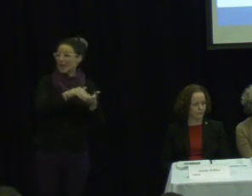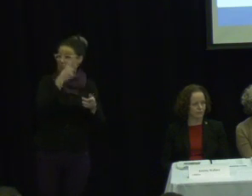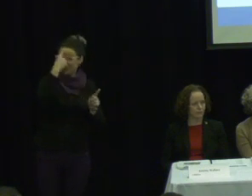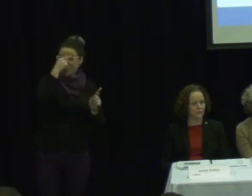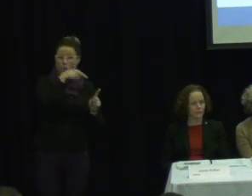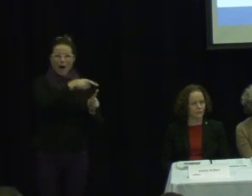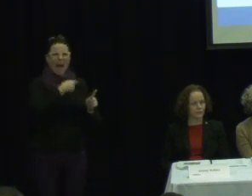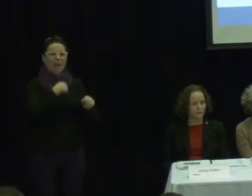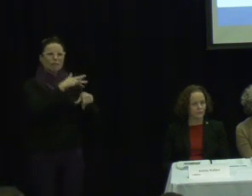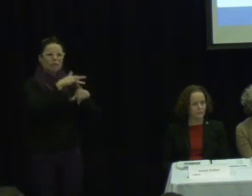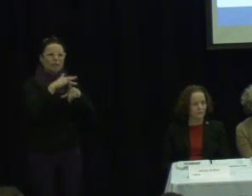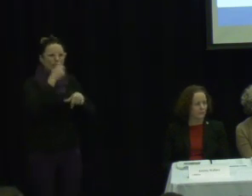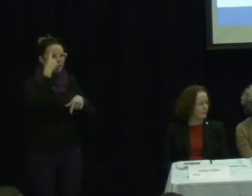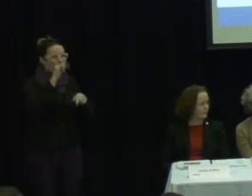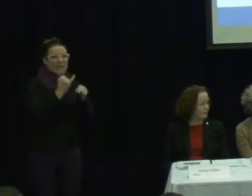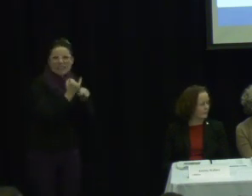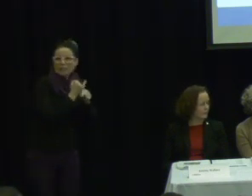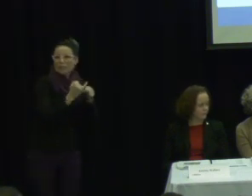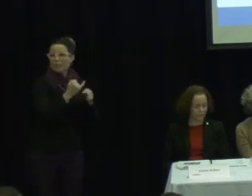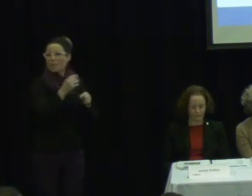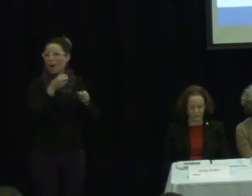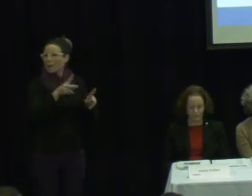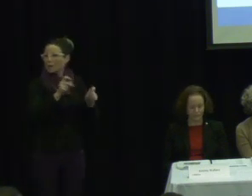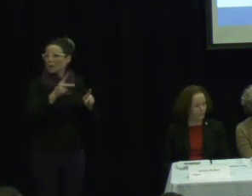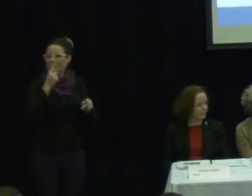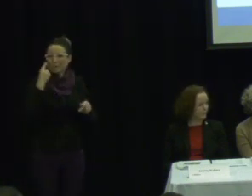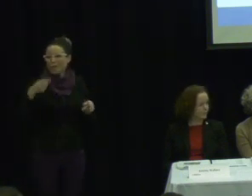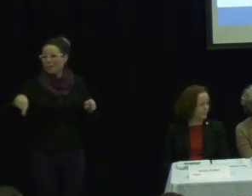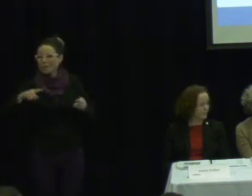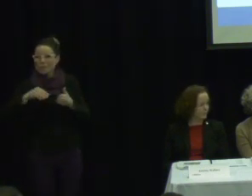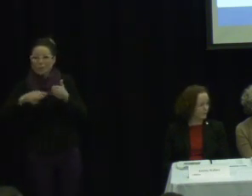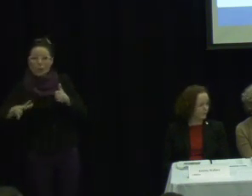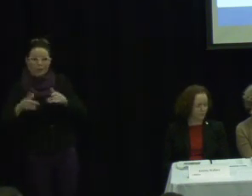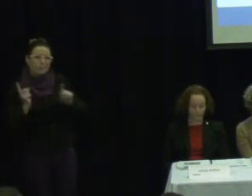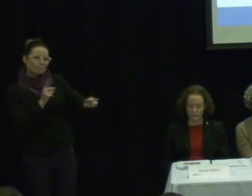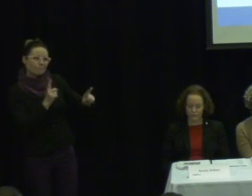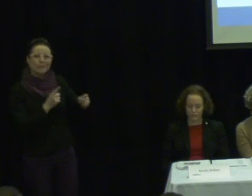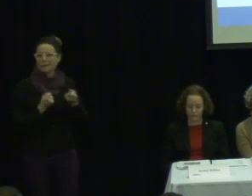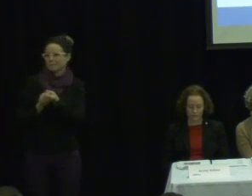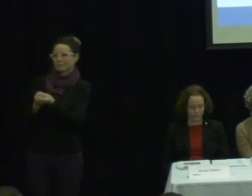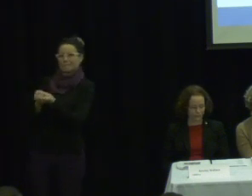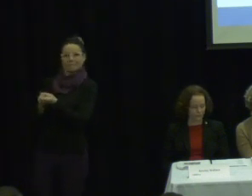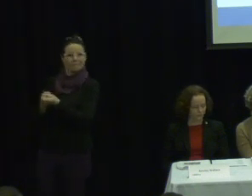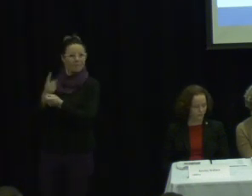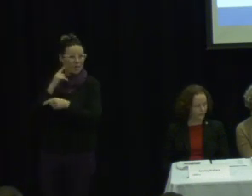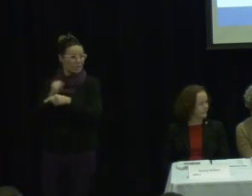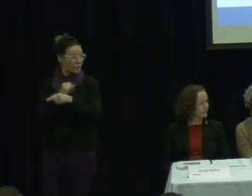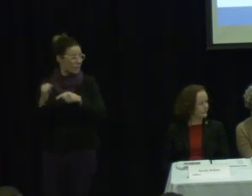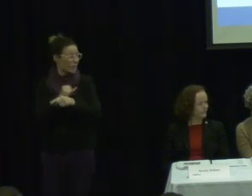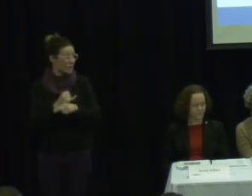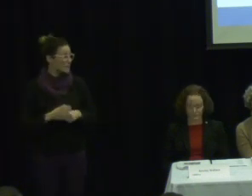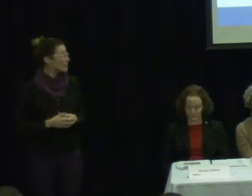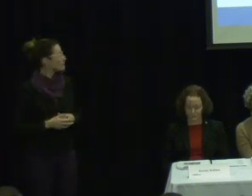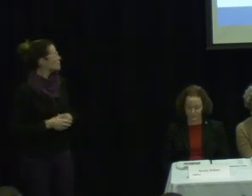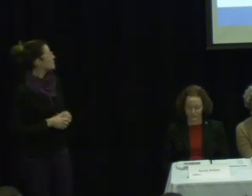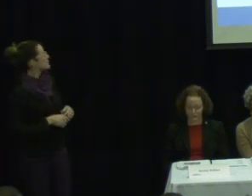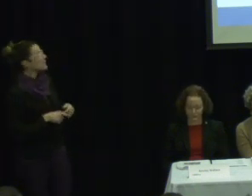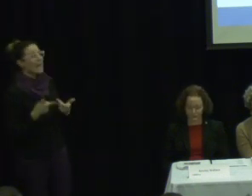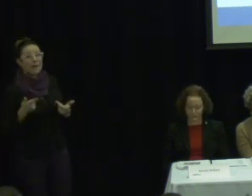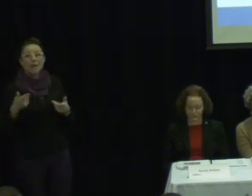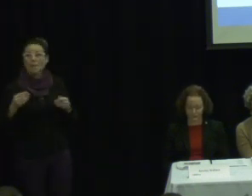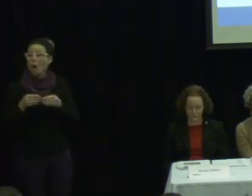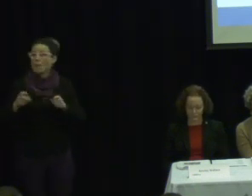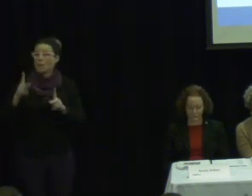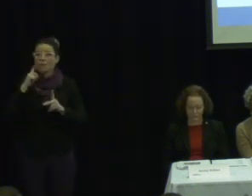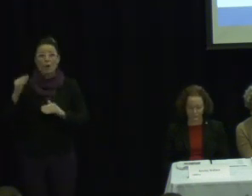get their dreams going fast. So, and here you see on the right-hand side is the residence hall. That smaller or slightly lower